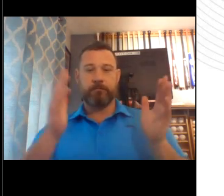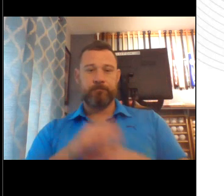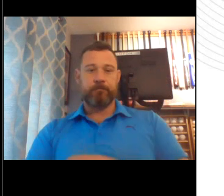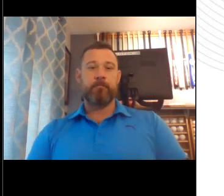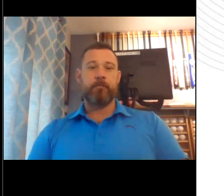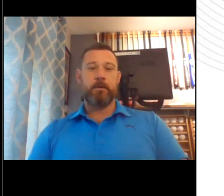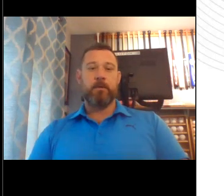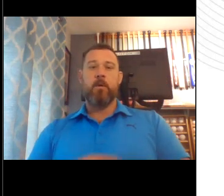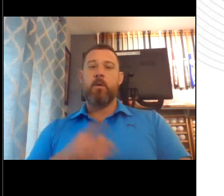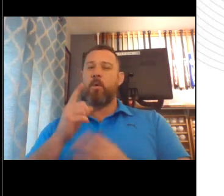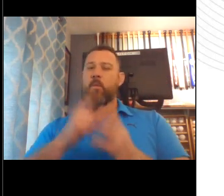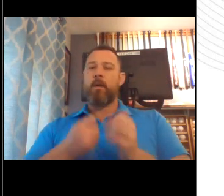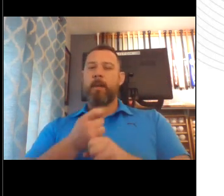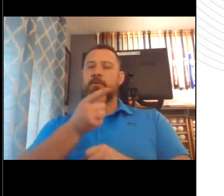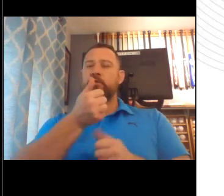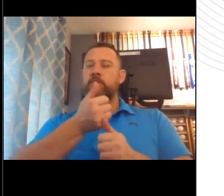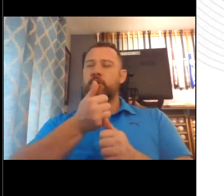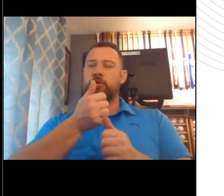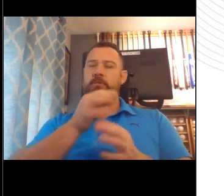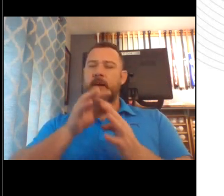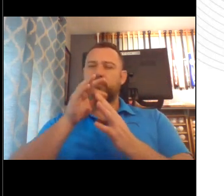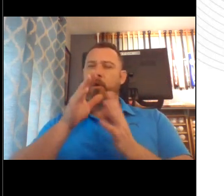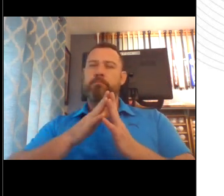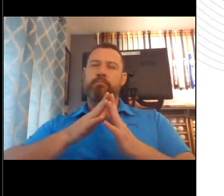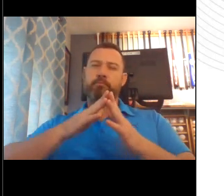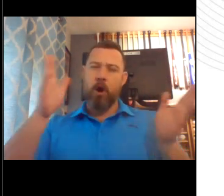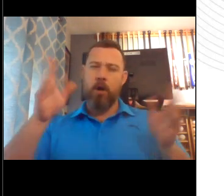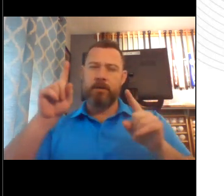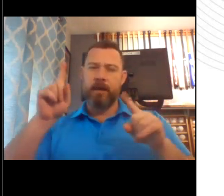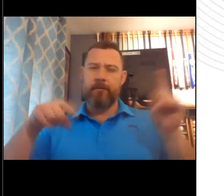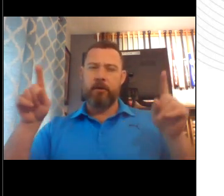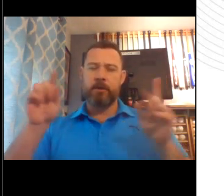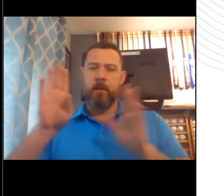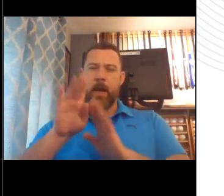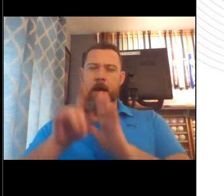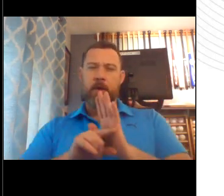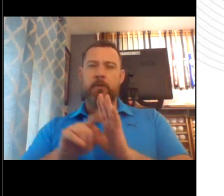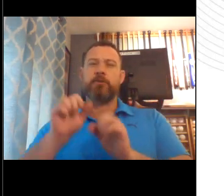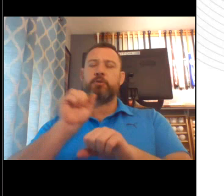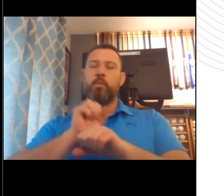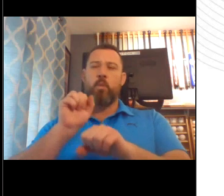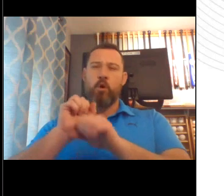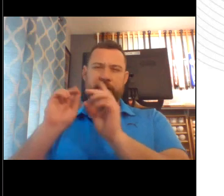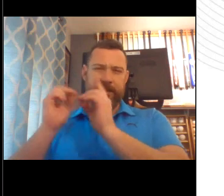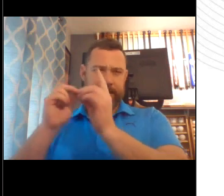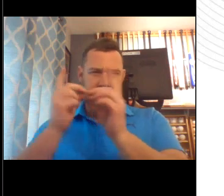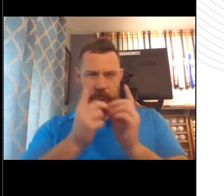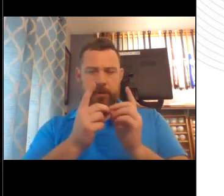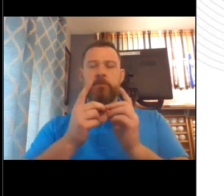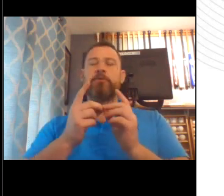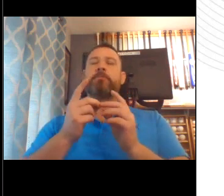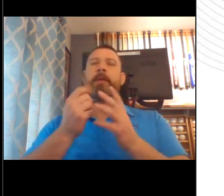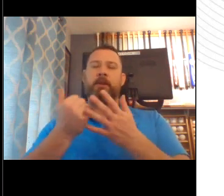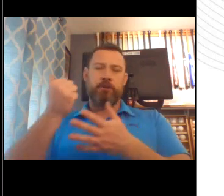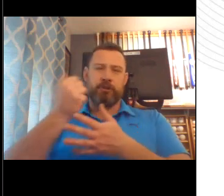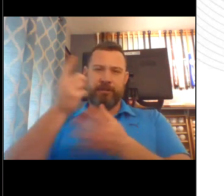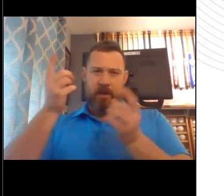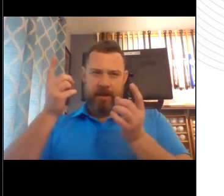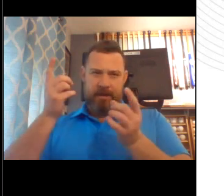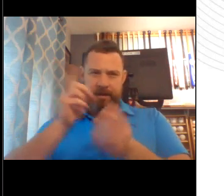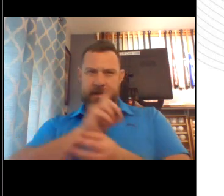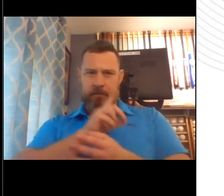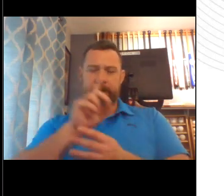What makes her special is her broad and diverse background. She's worked in districts. She's been the Chief Deputy Director in